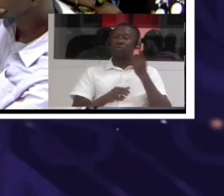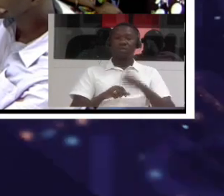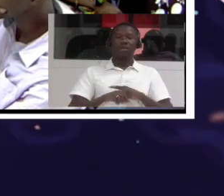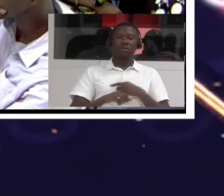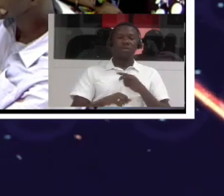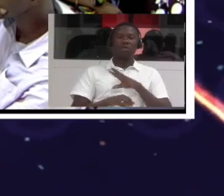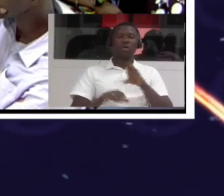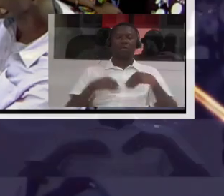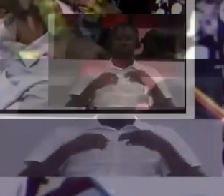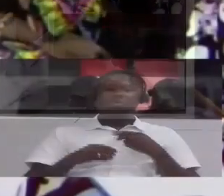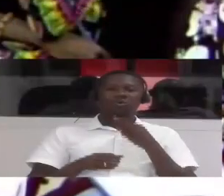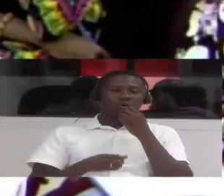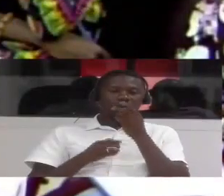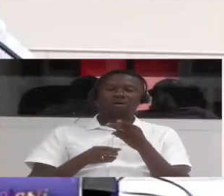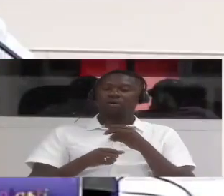tell the full story.